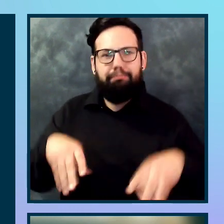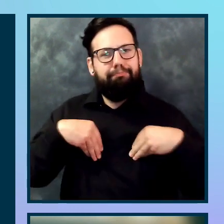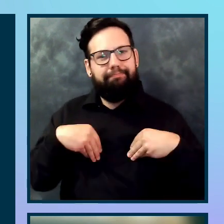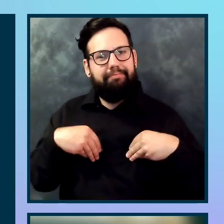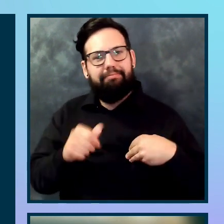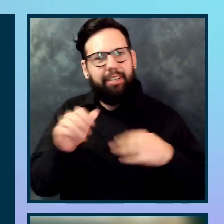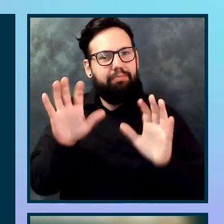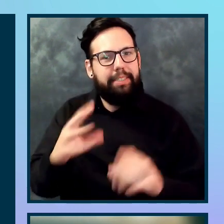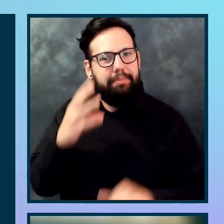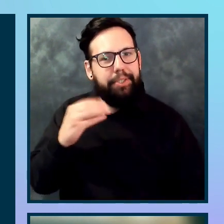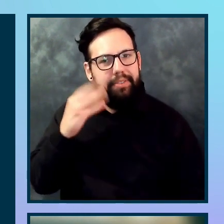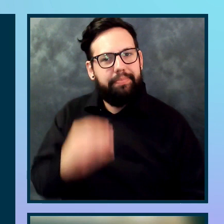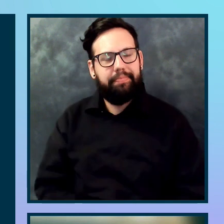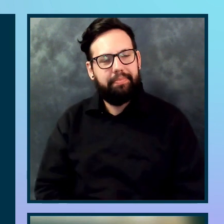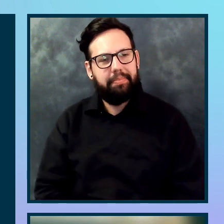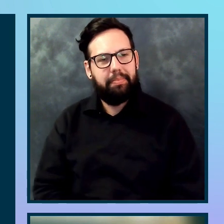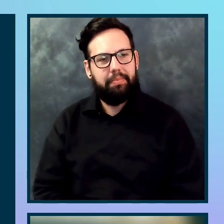great.